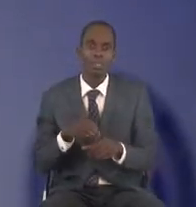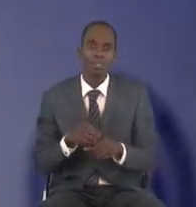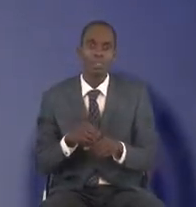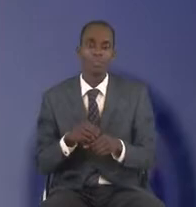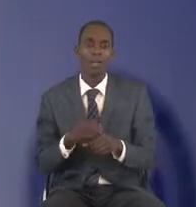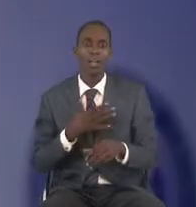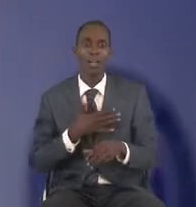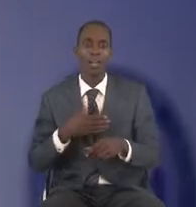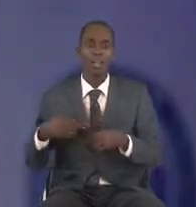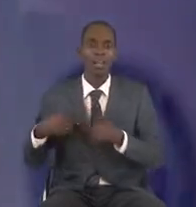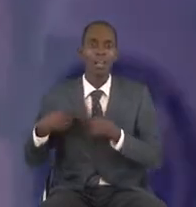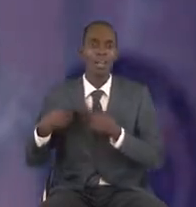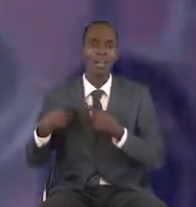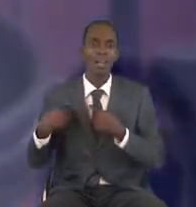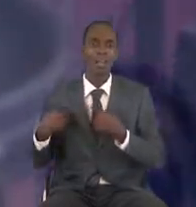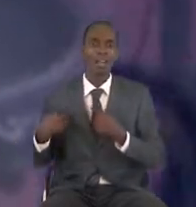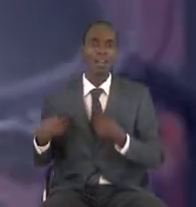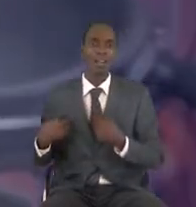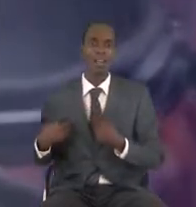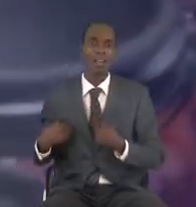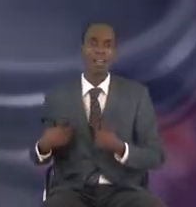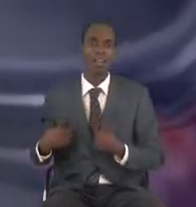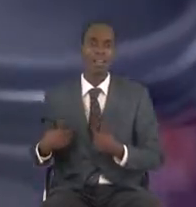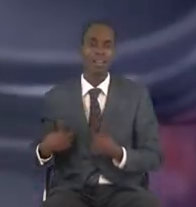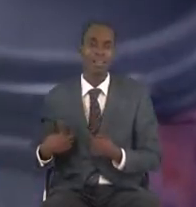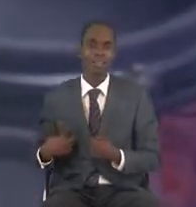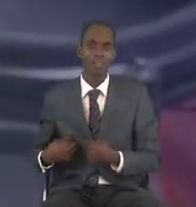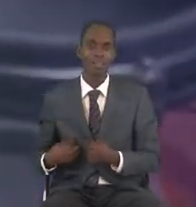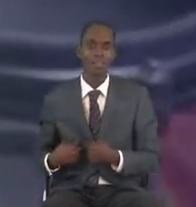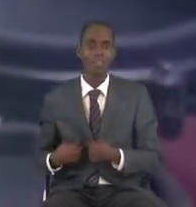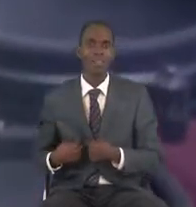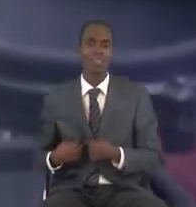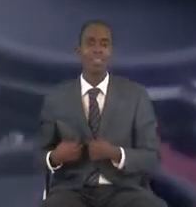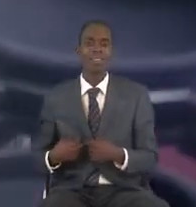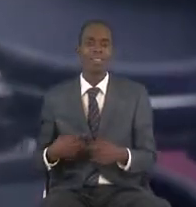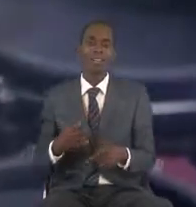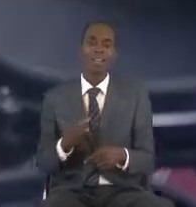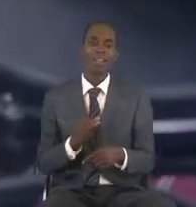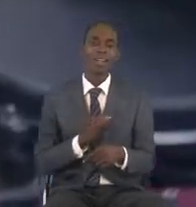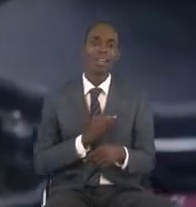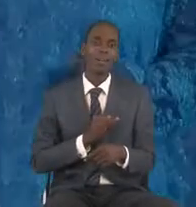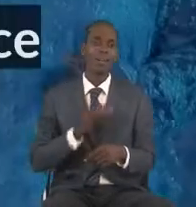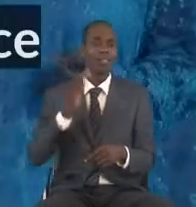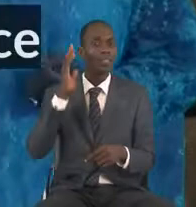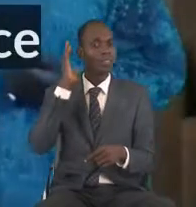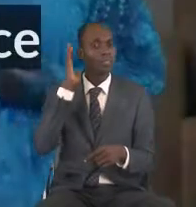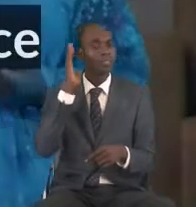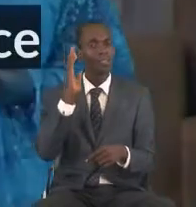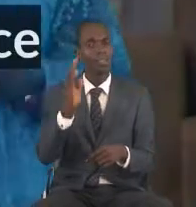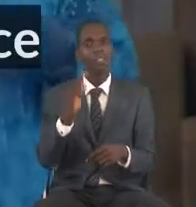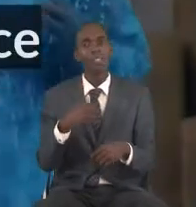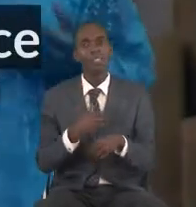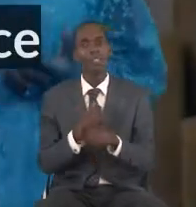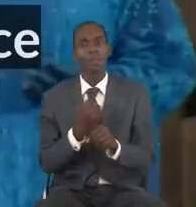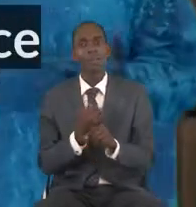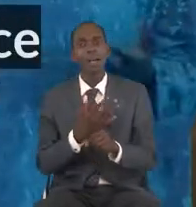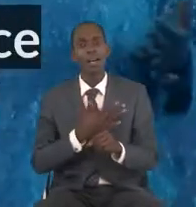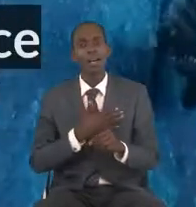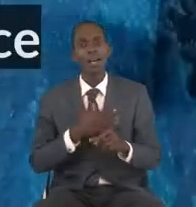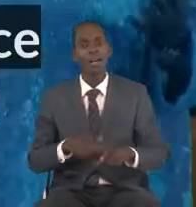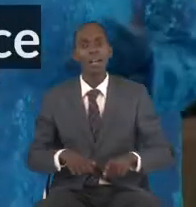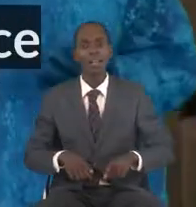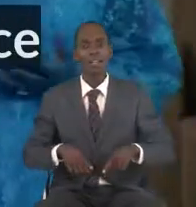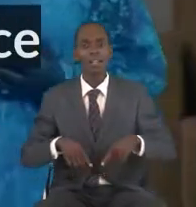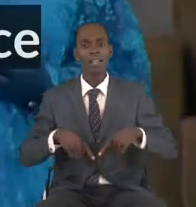in my heart. I will make everybody, I will make